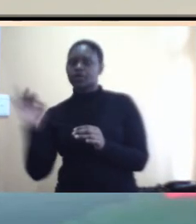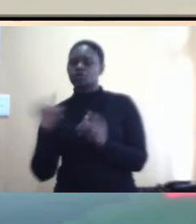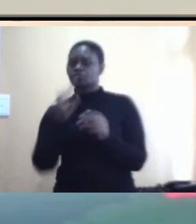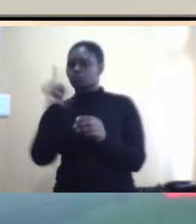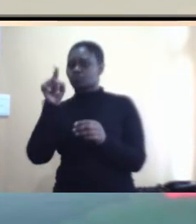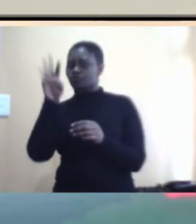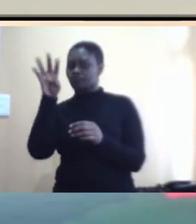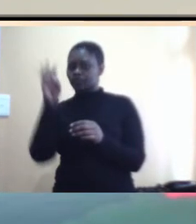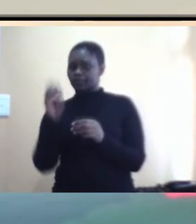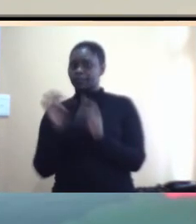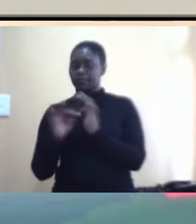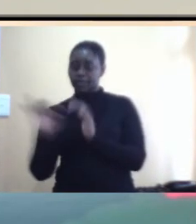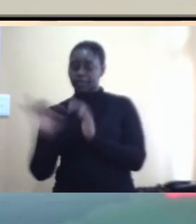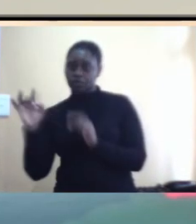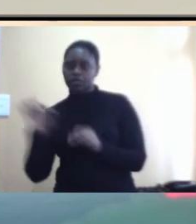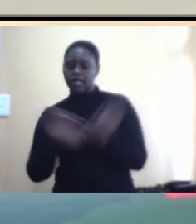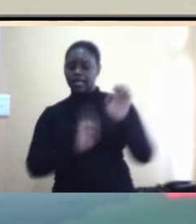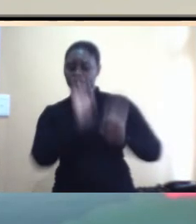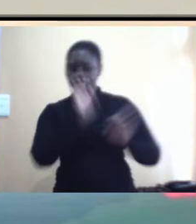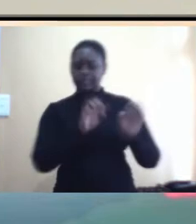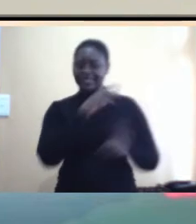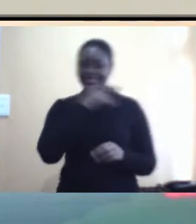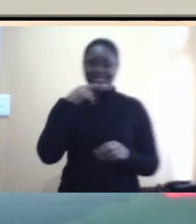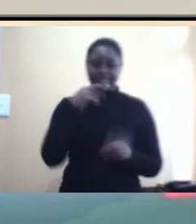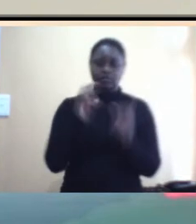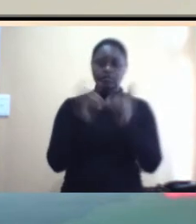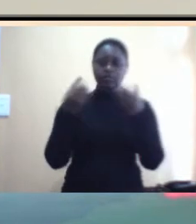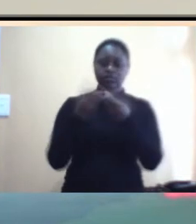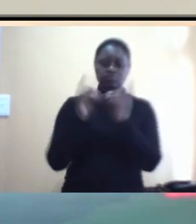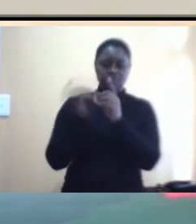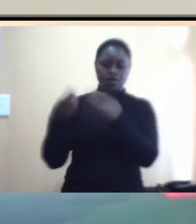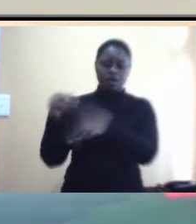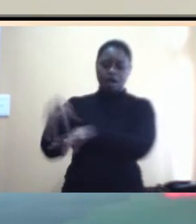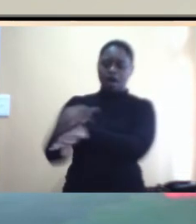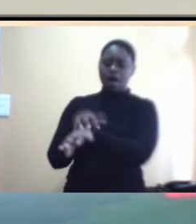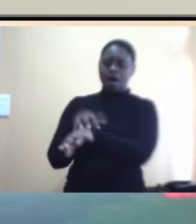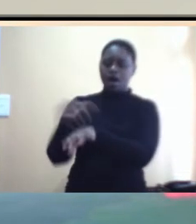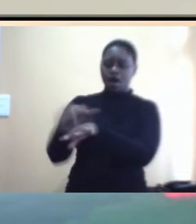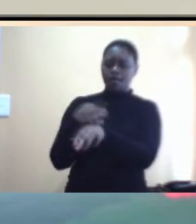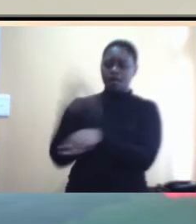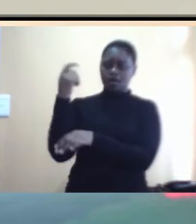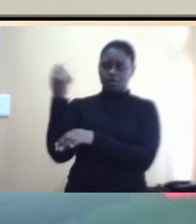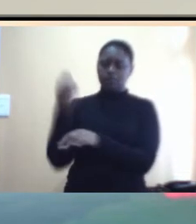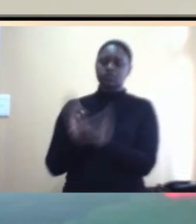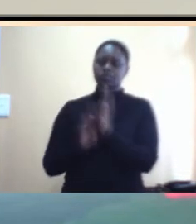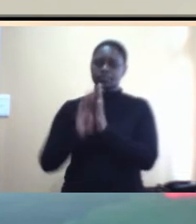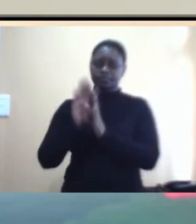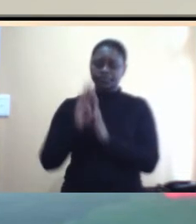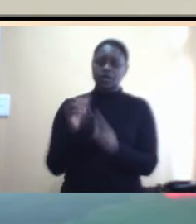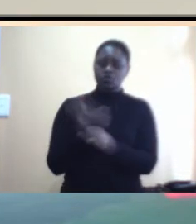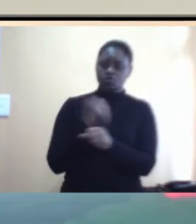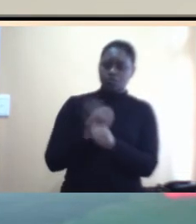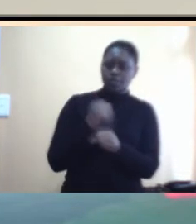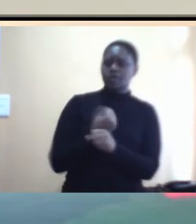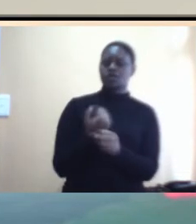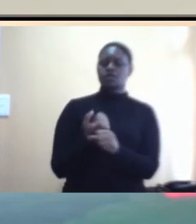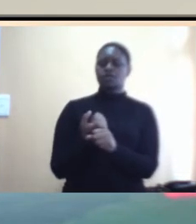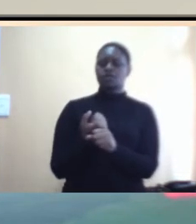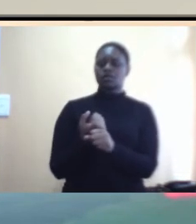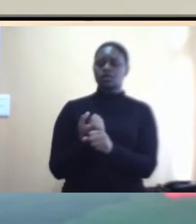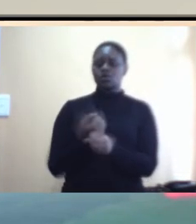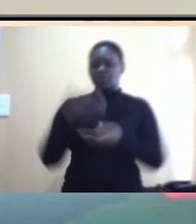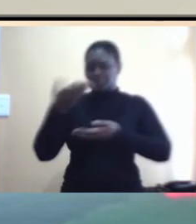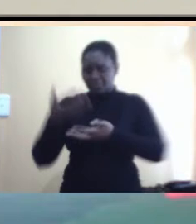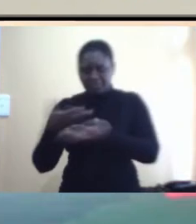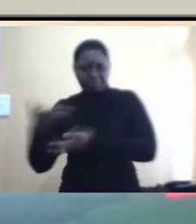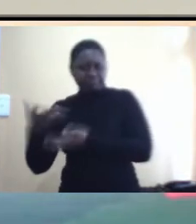This intervention will be realized by Department of Agriculture and Rural Development through making an effort to engage